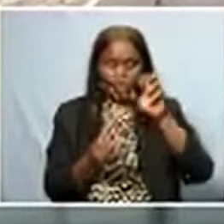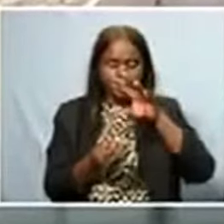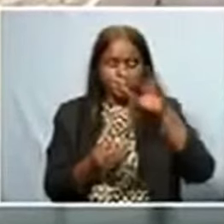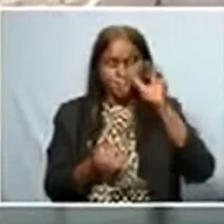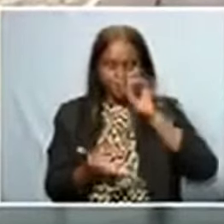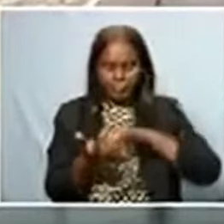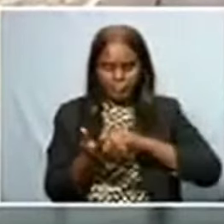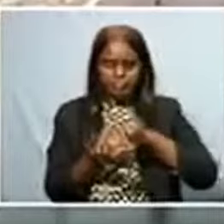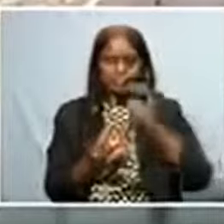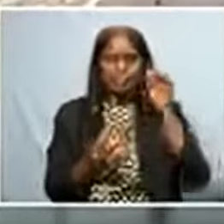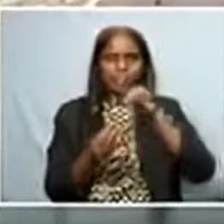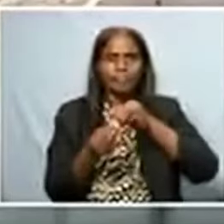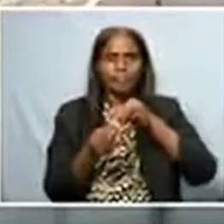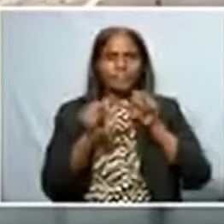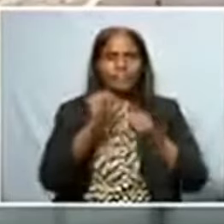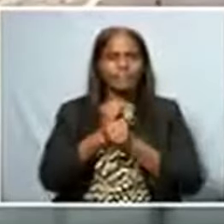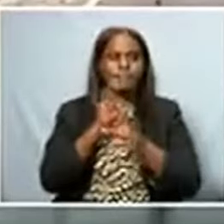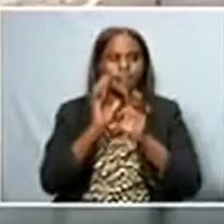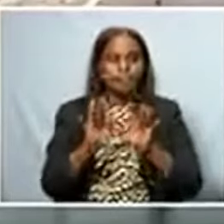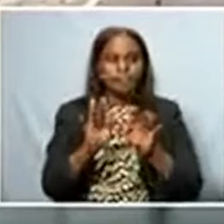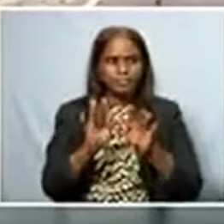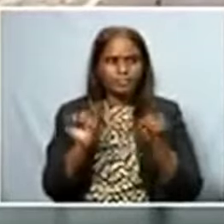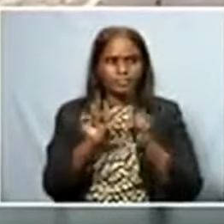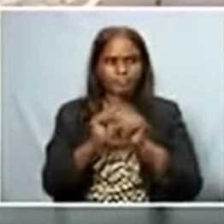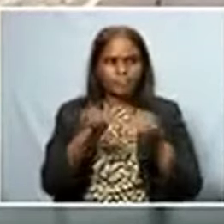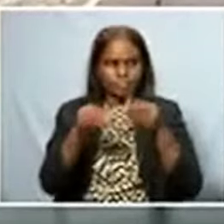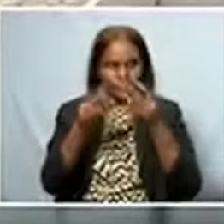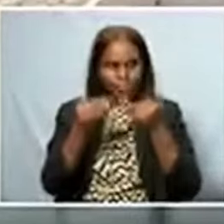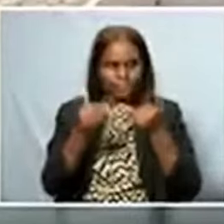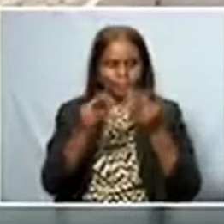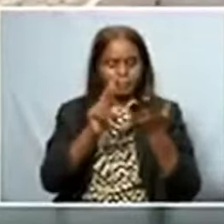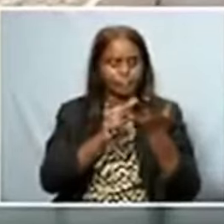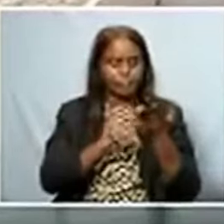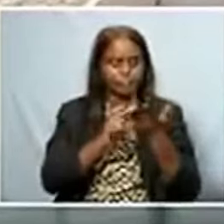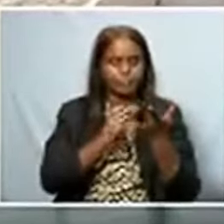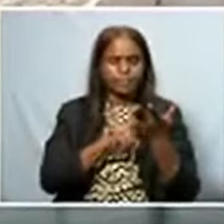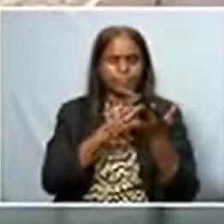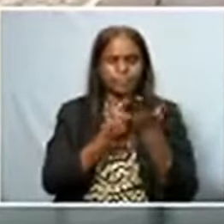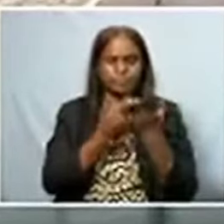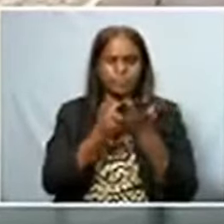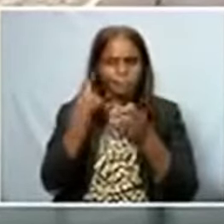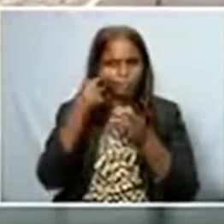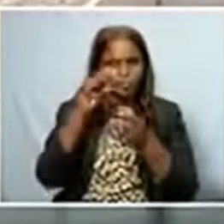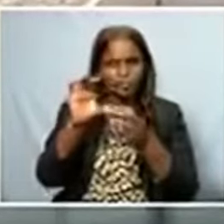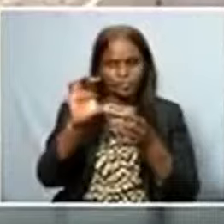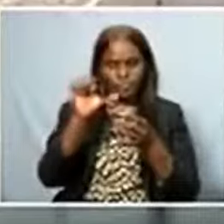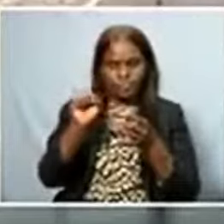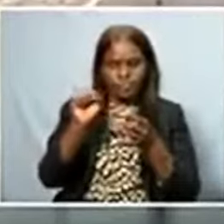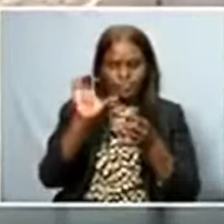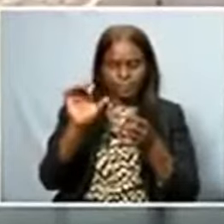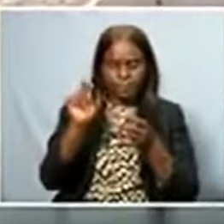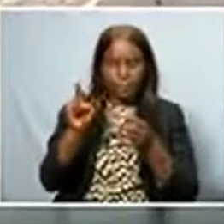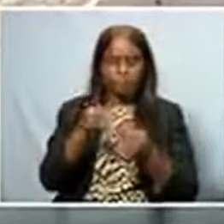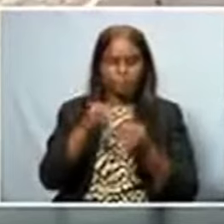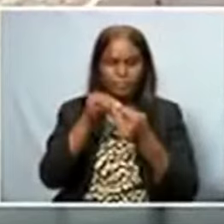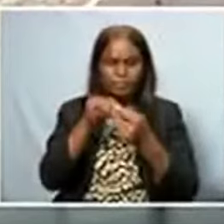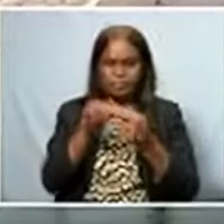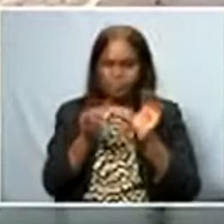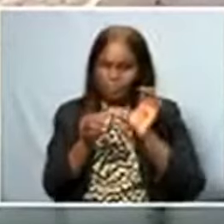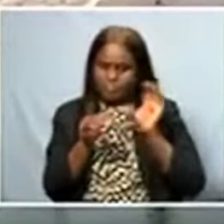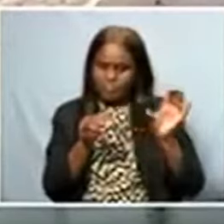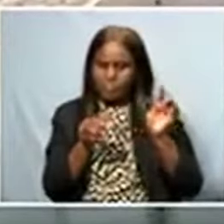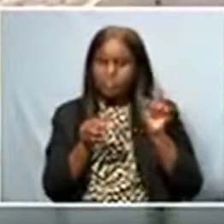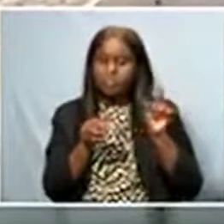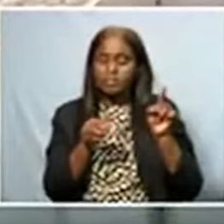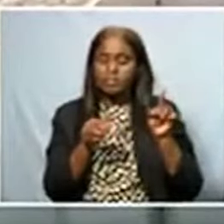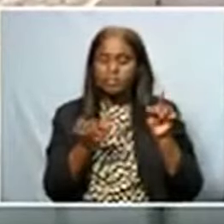300,000 plus workers. And given the status of the Civil Service Commission, especially at Central Point,